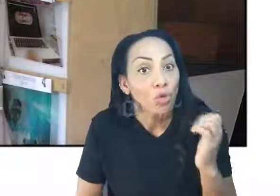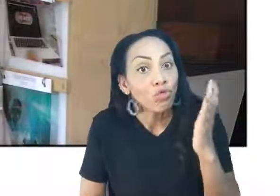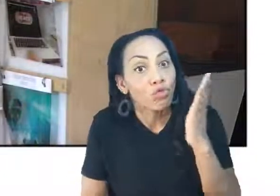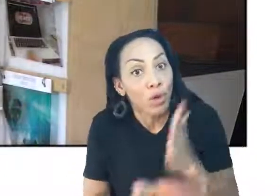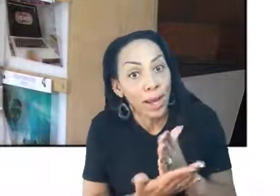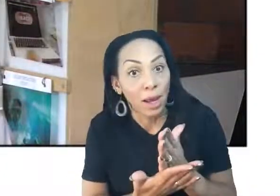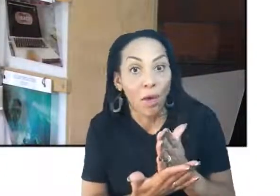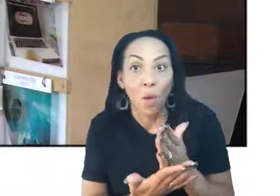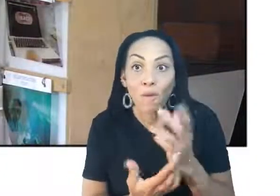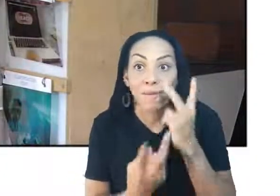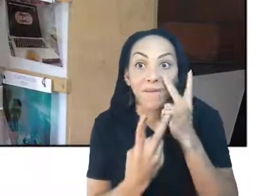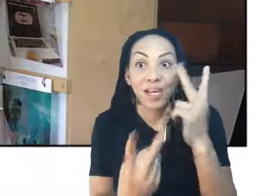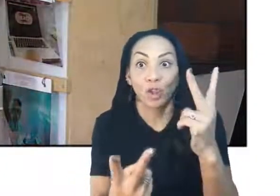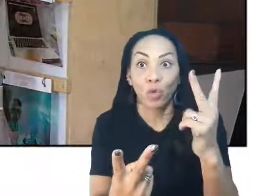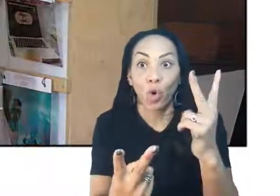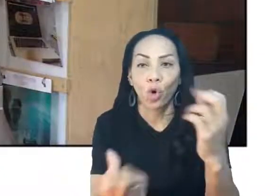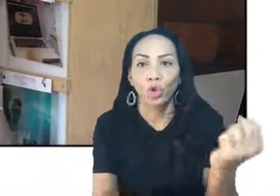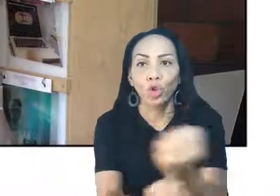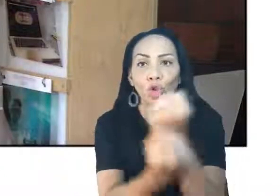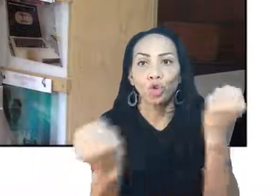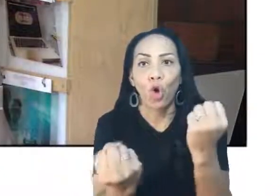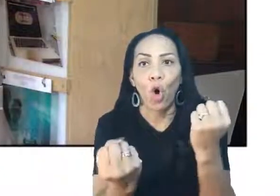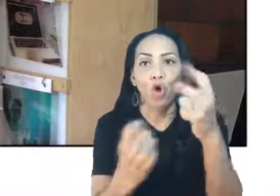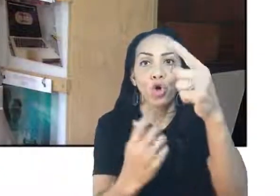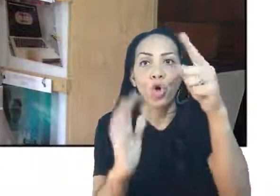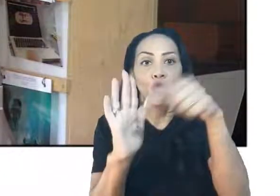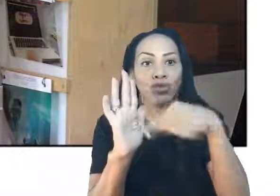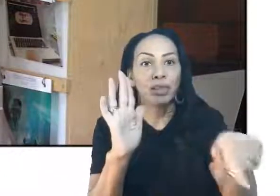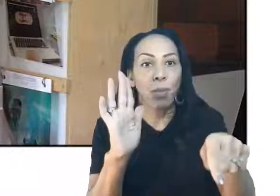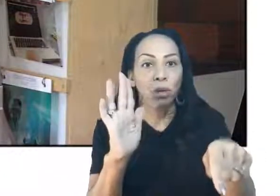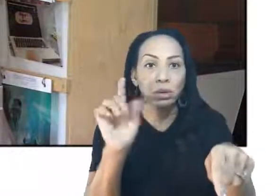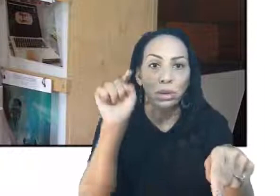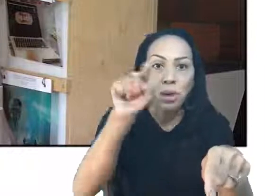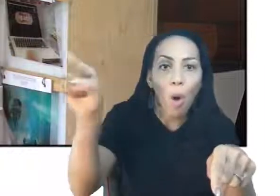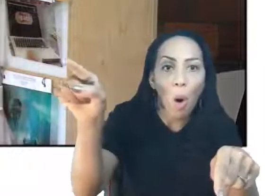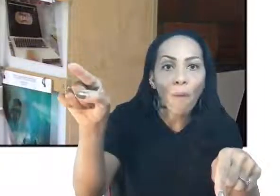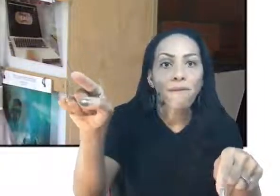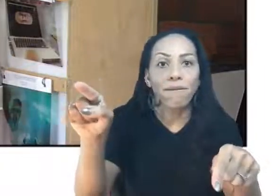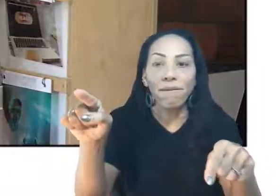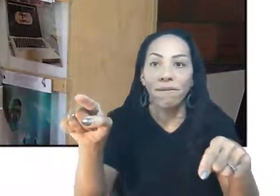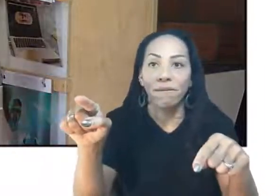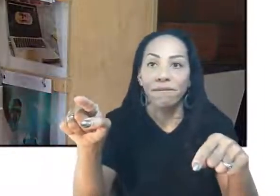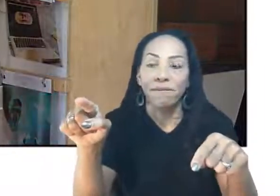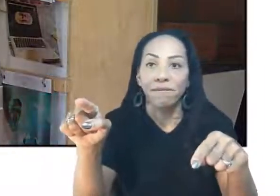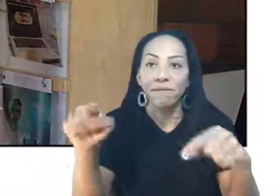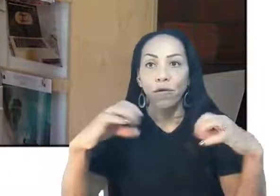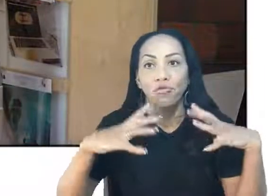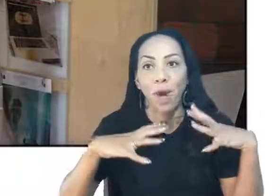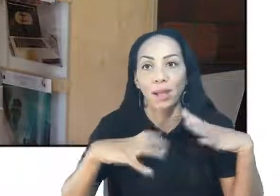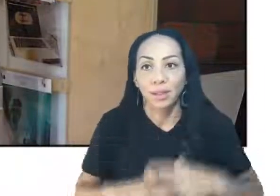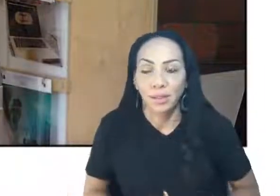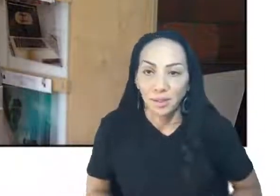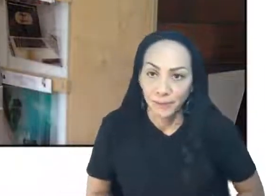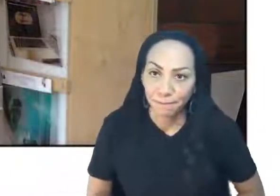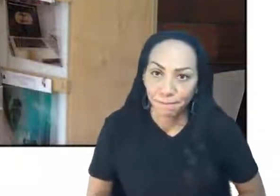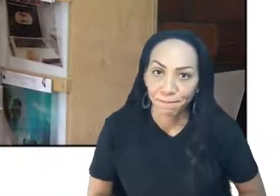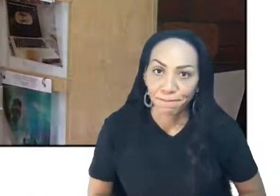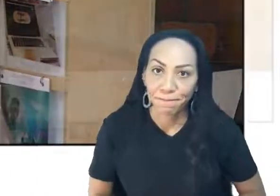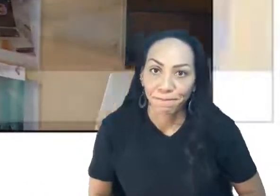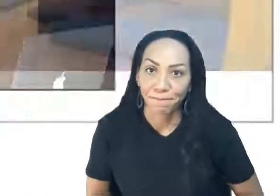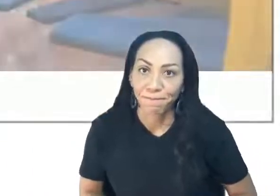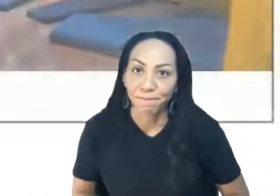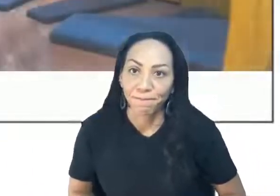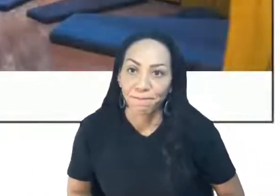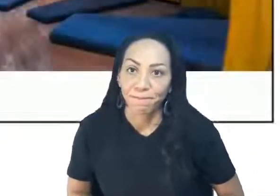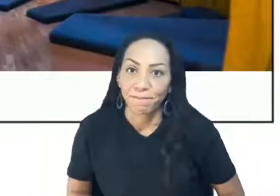rest that sustain people who have chronic illness. So I'm going to show you an image of what that space looks like